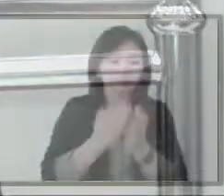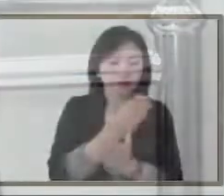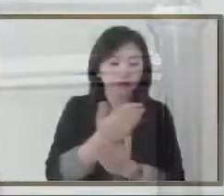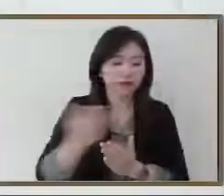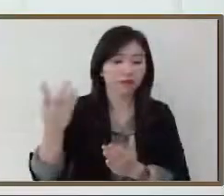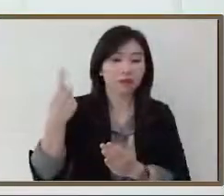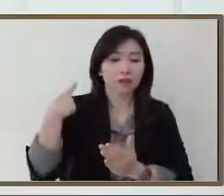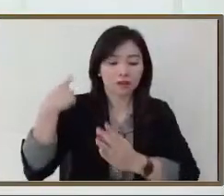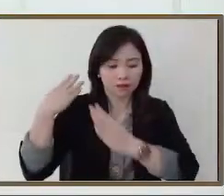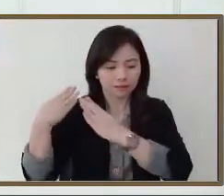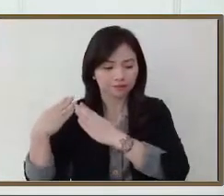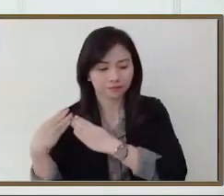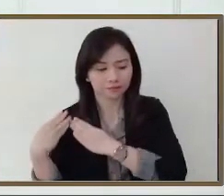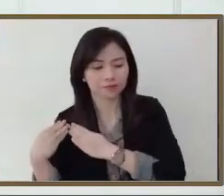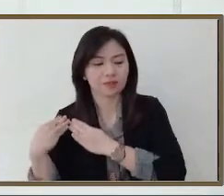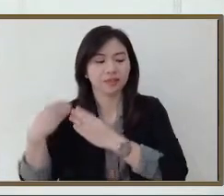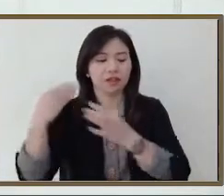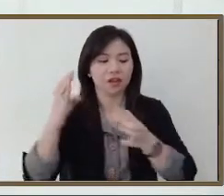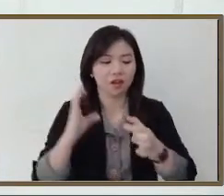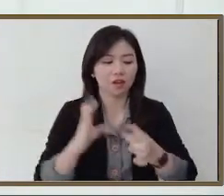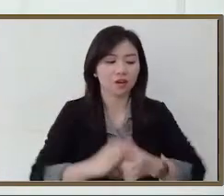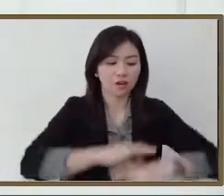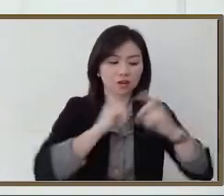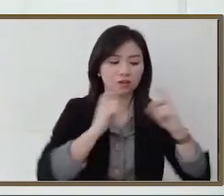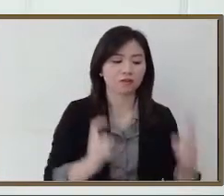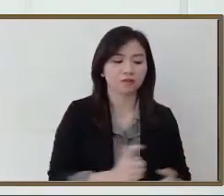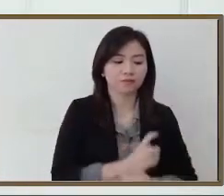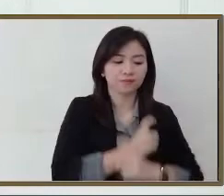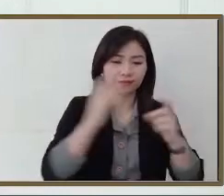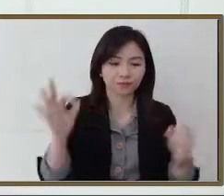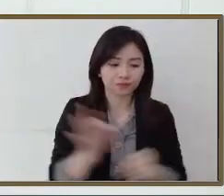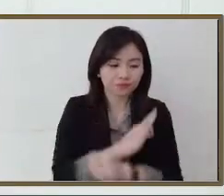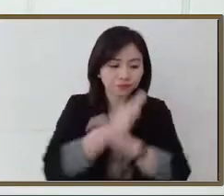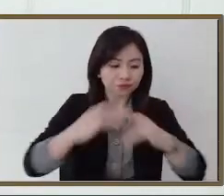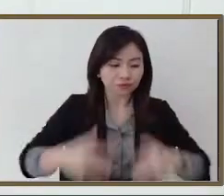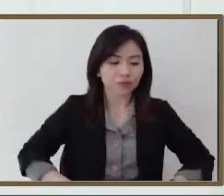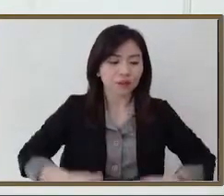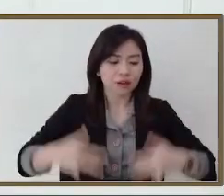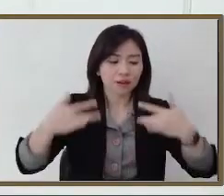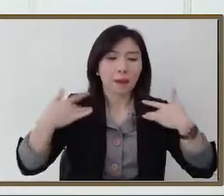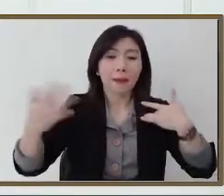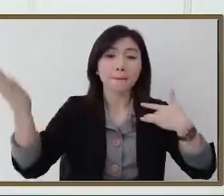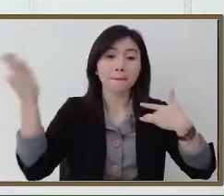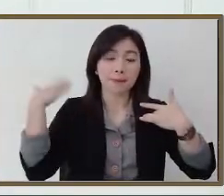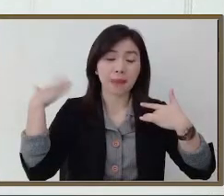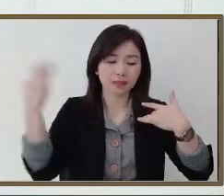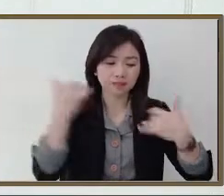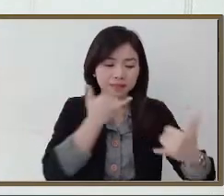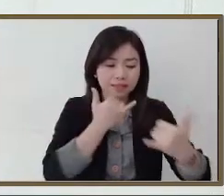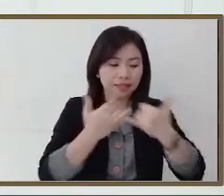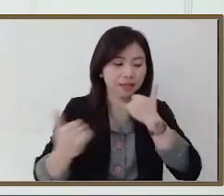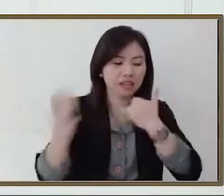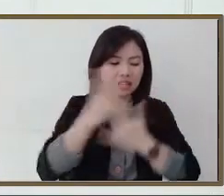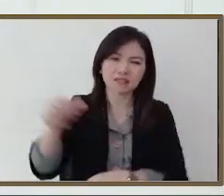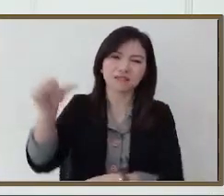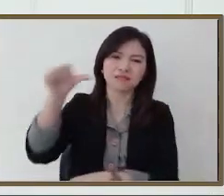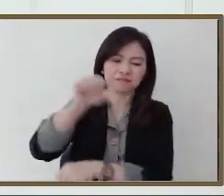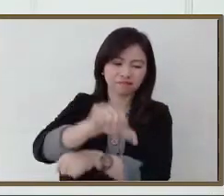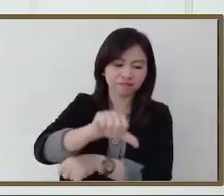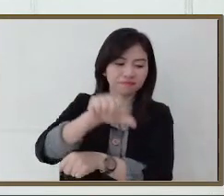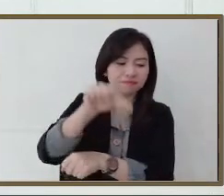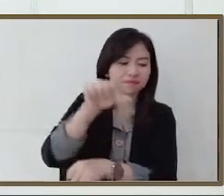If you bear the burden of a sin-filled life, past mistakes